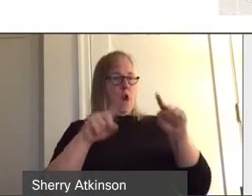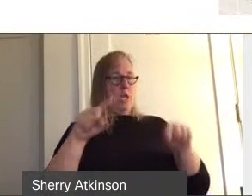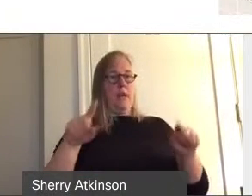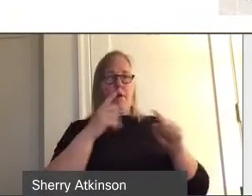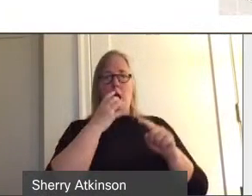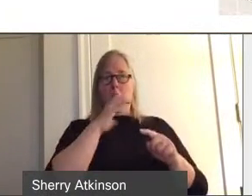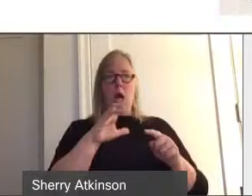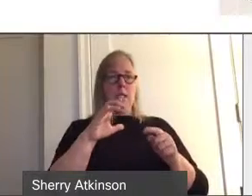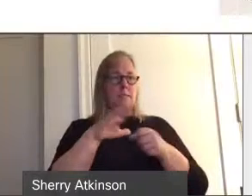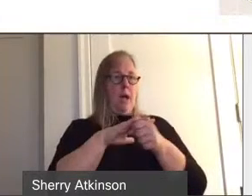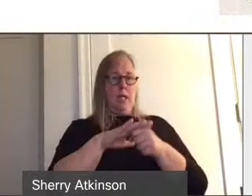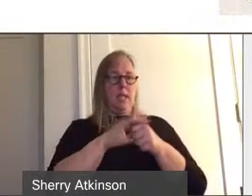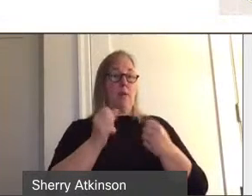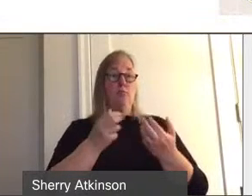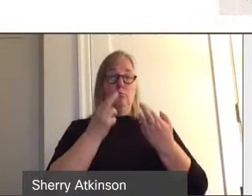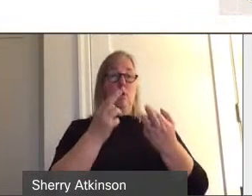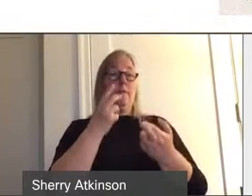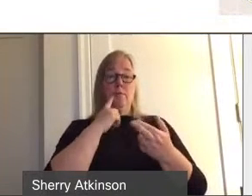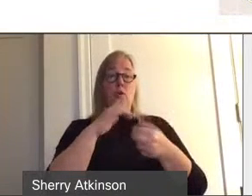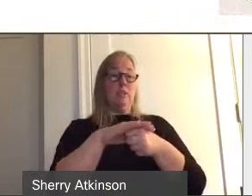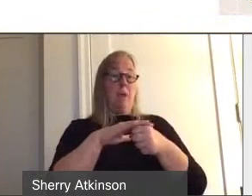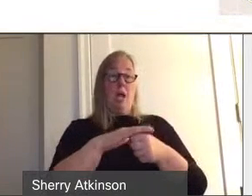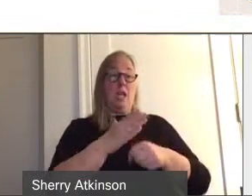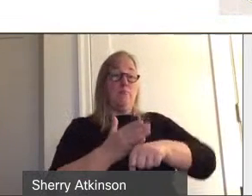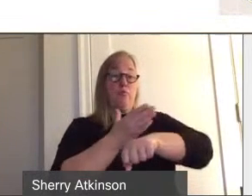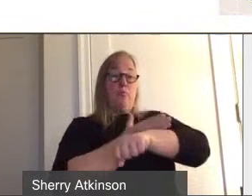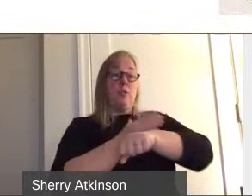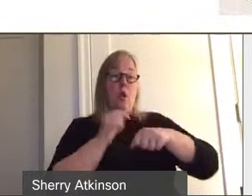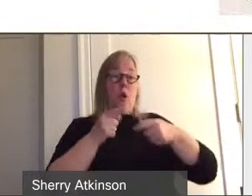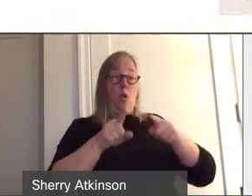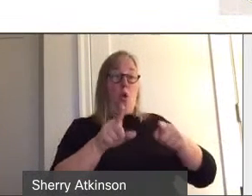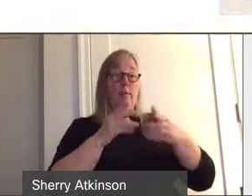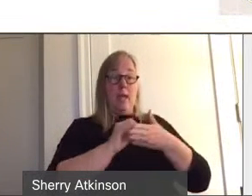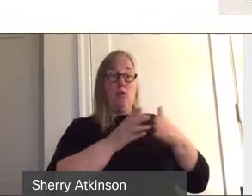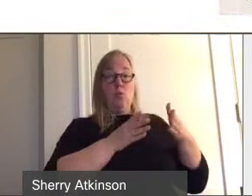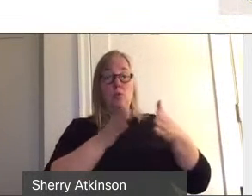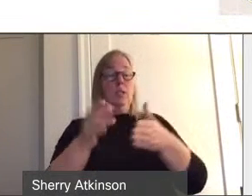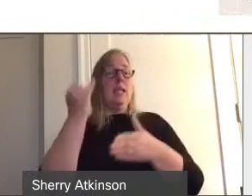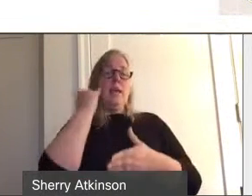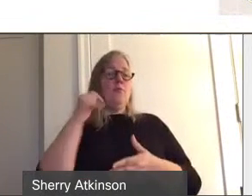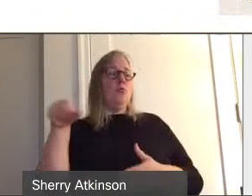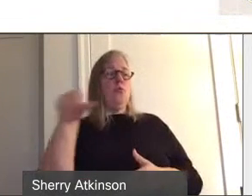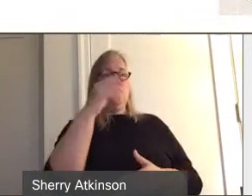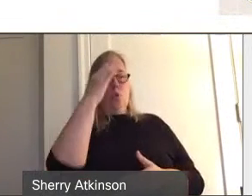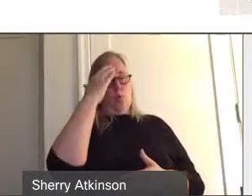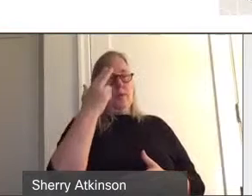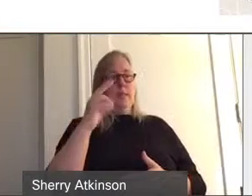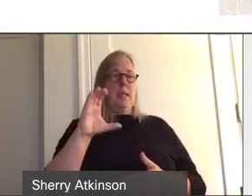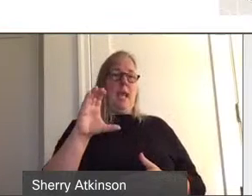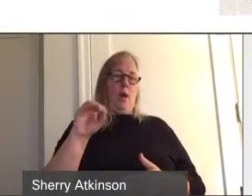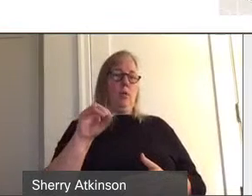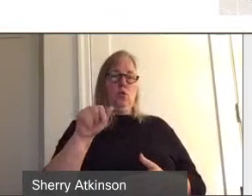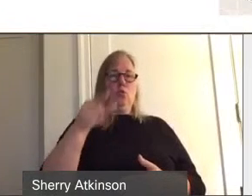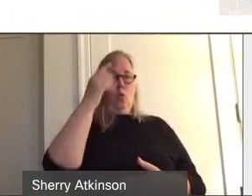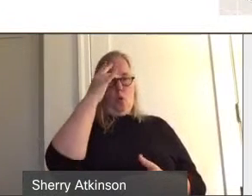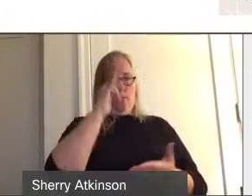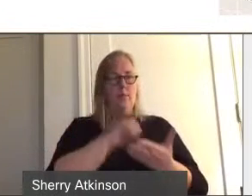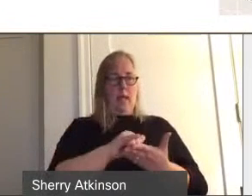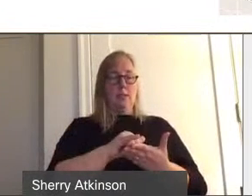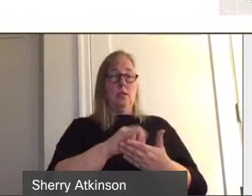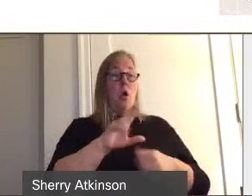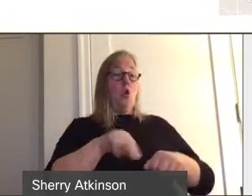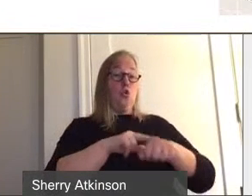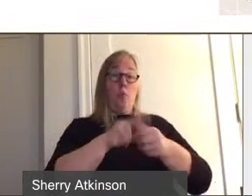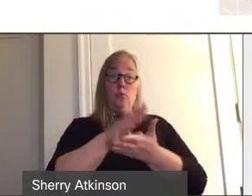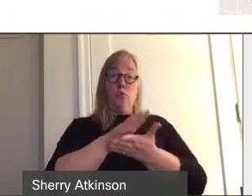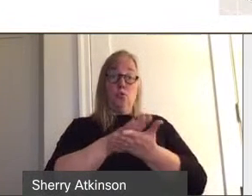and recommendations for spot improvements along that corridor. For those of you that know the county, you know that is in a normal school